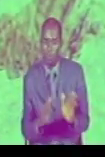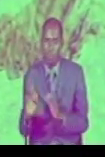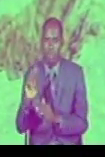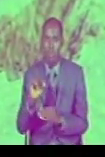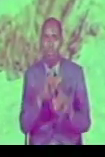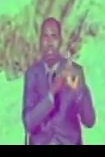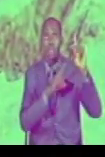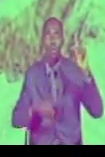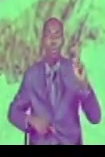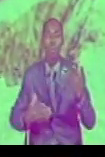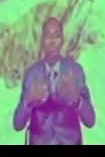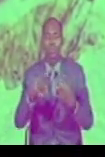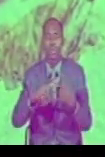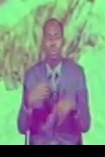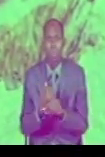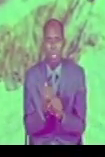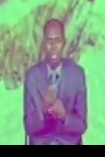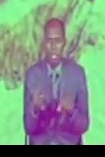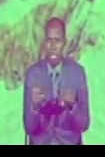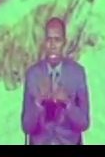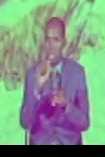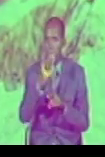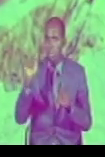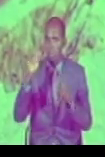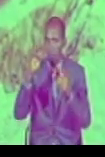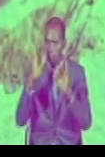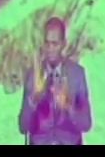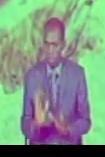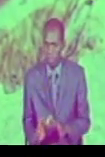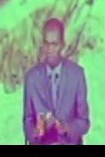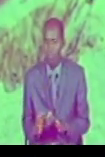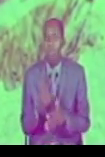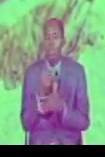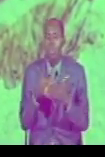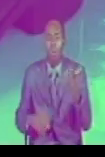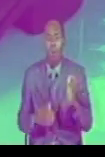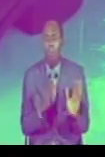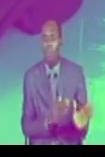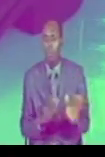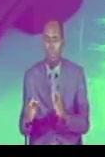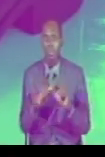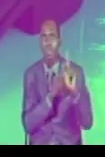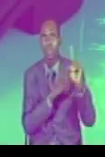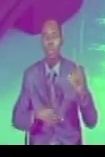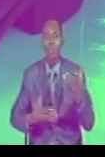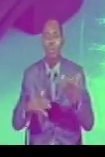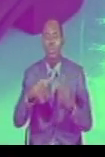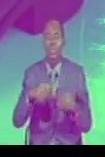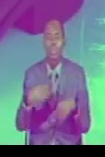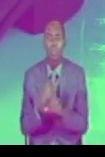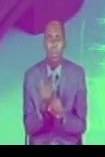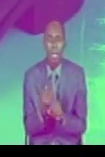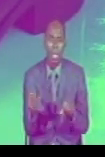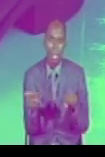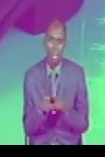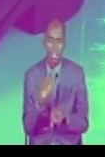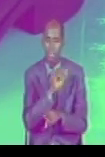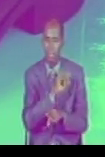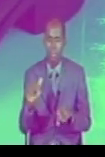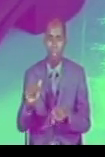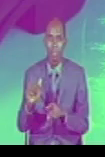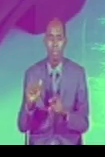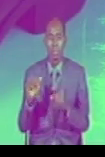a pastor? What kind of preparation does the Lord want you to make as our overseer in